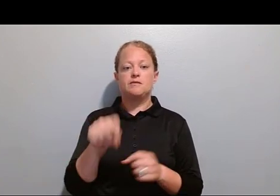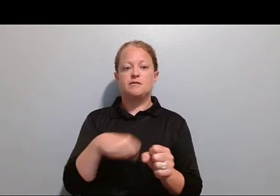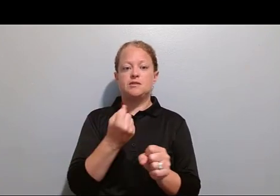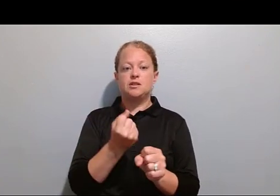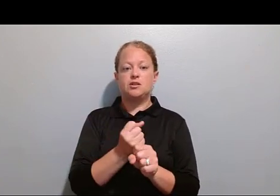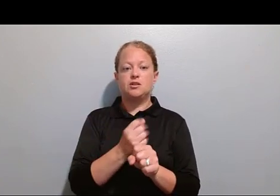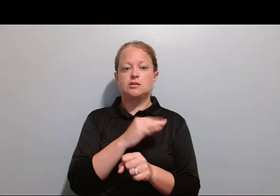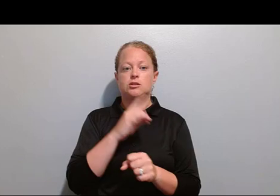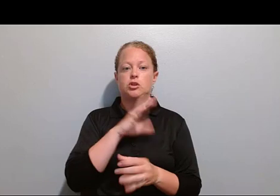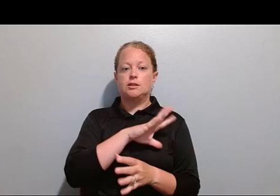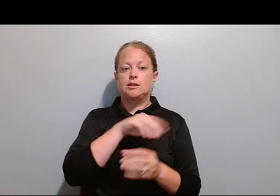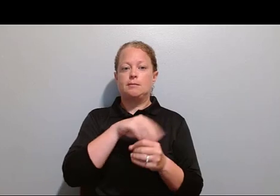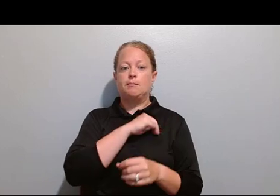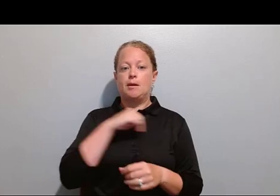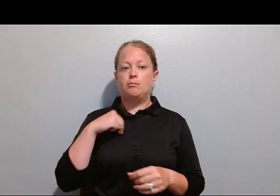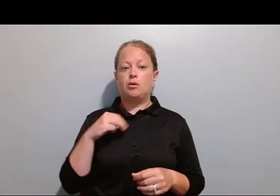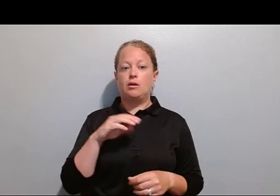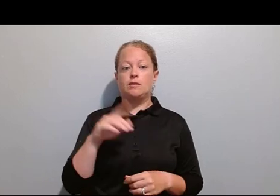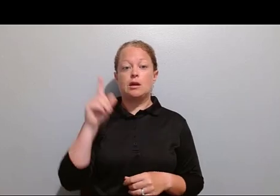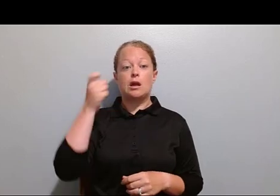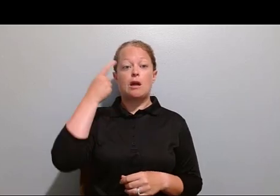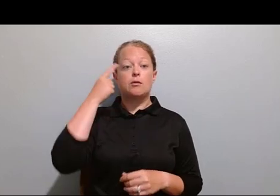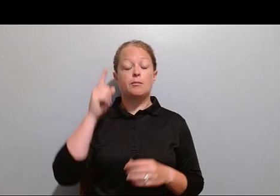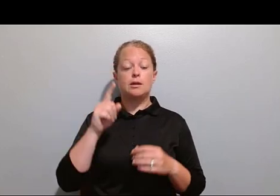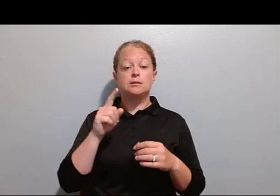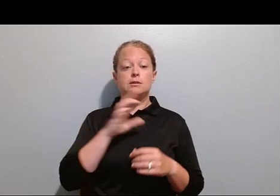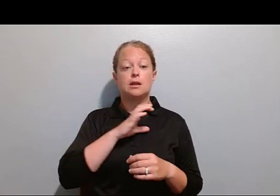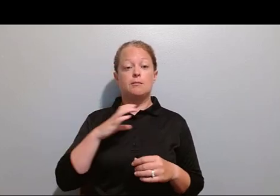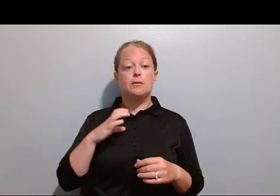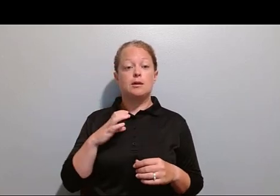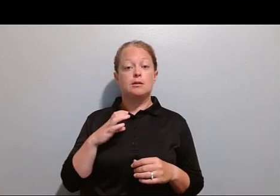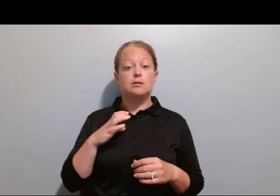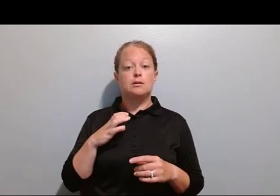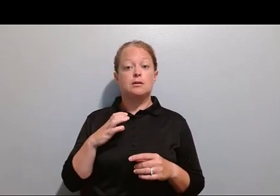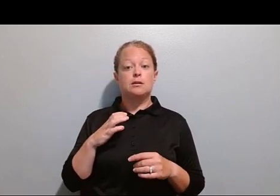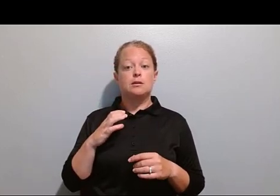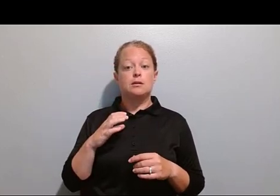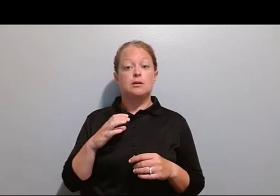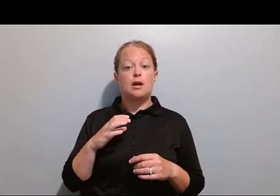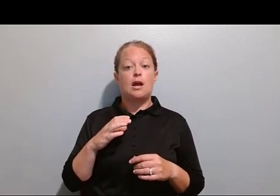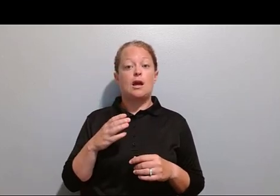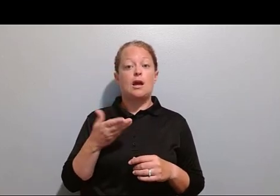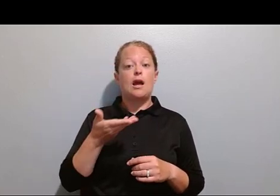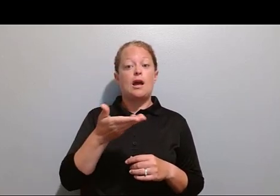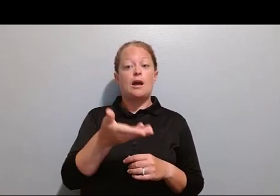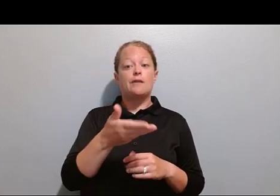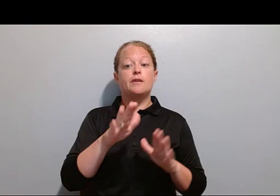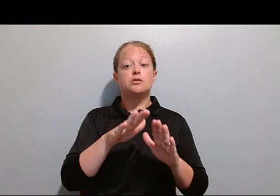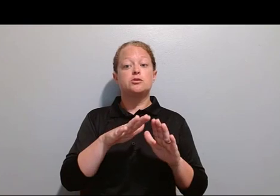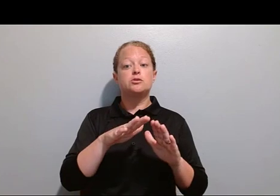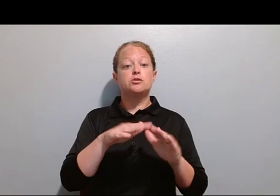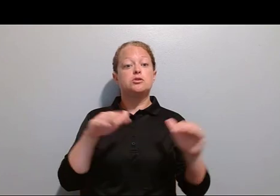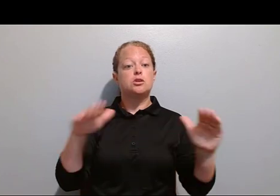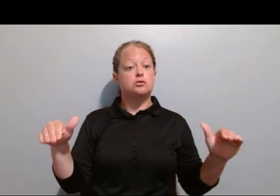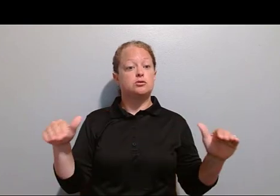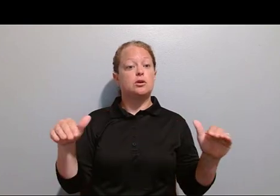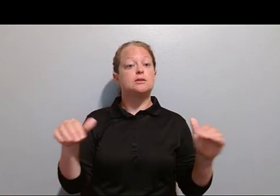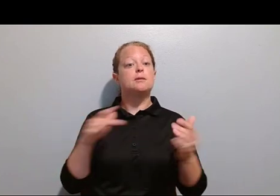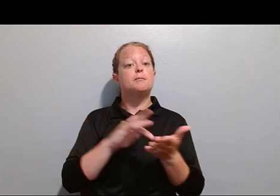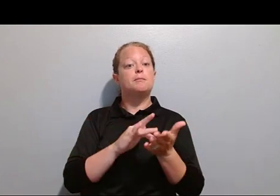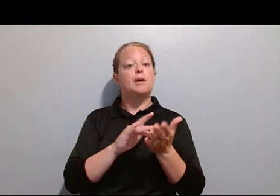governance committee at the CHUM's Medical Aid in Dying Committee in